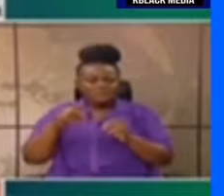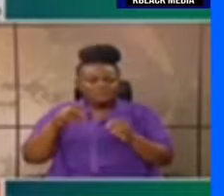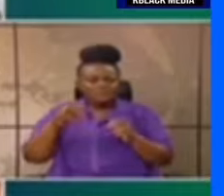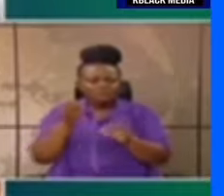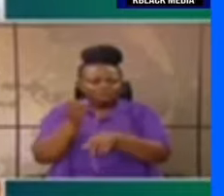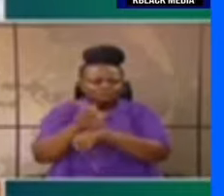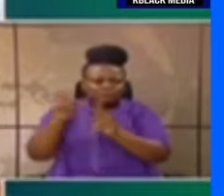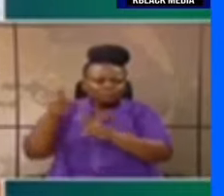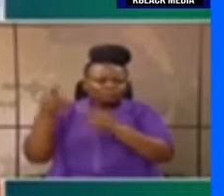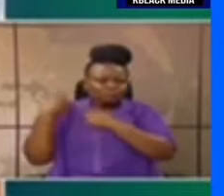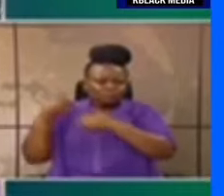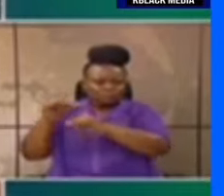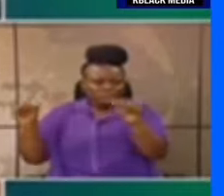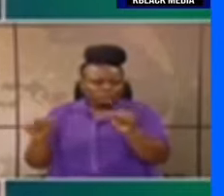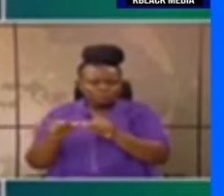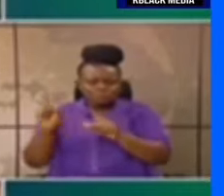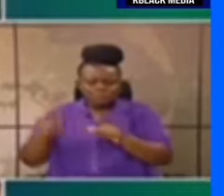But the people who are not going to be able to do it.